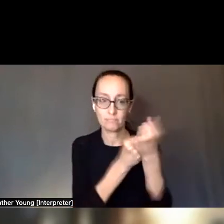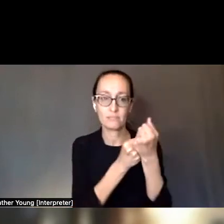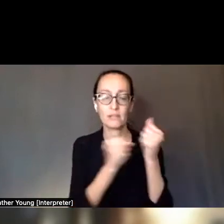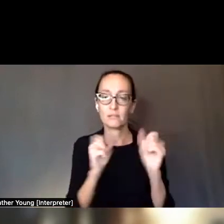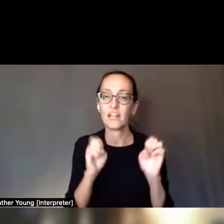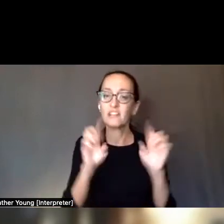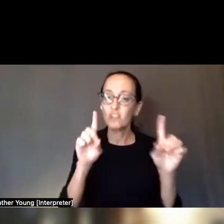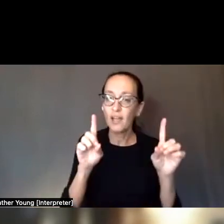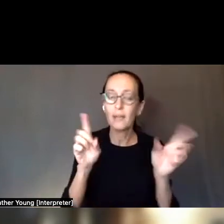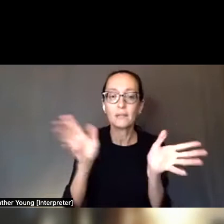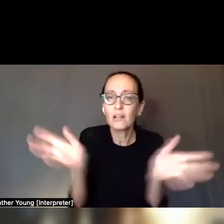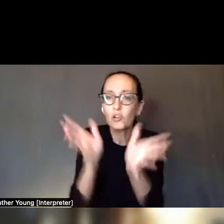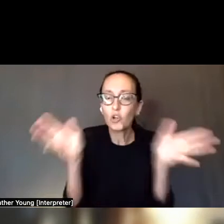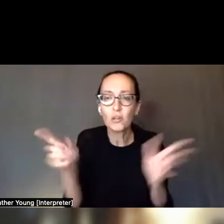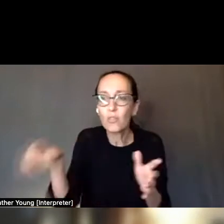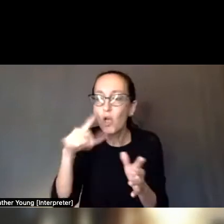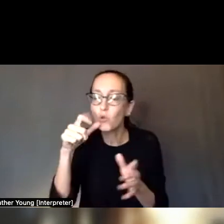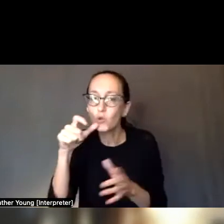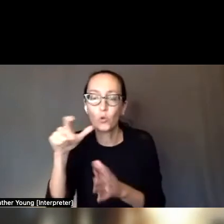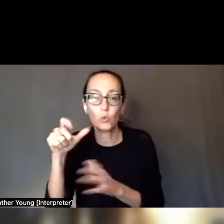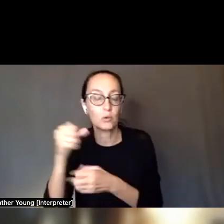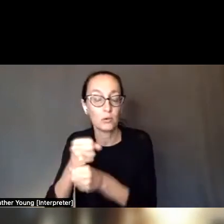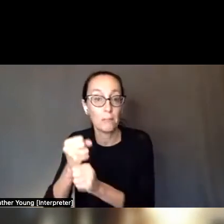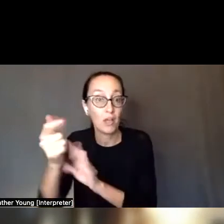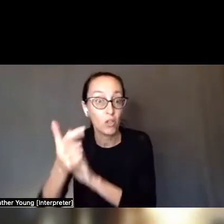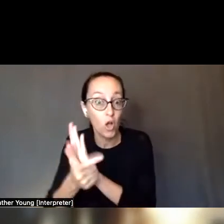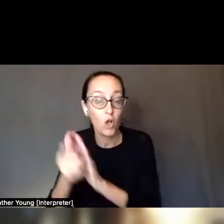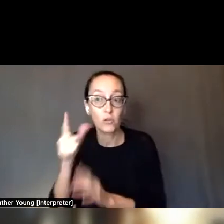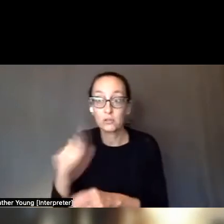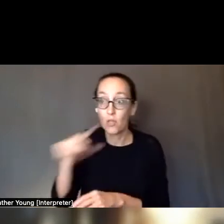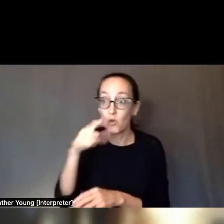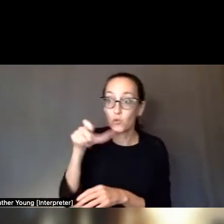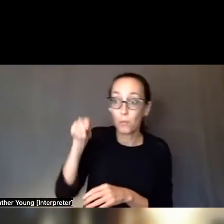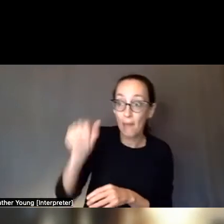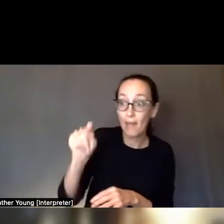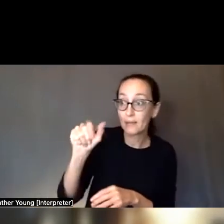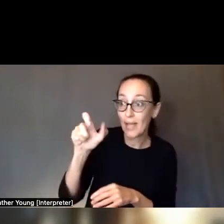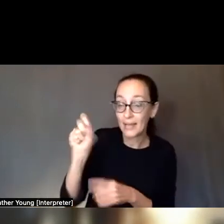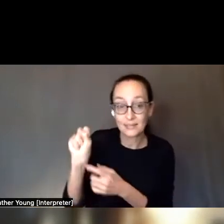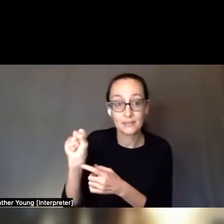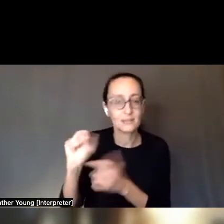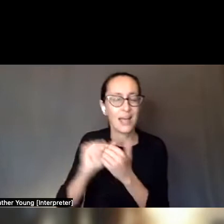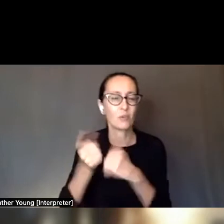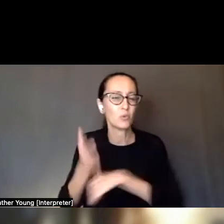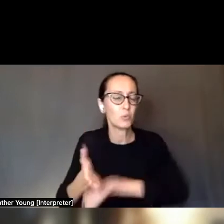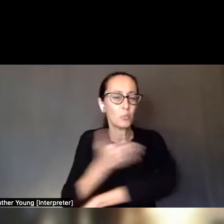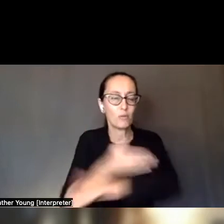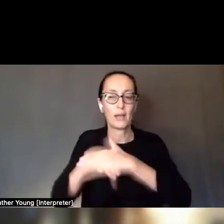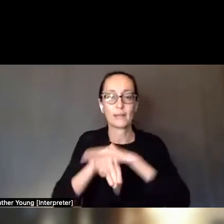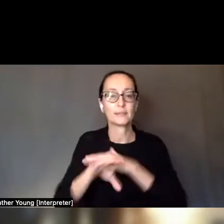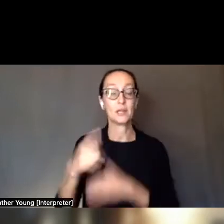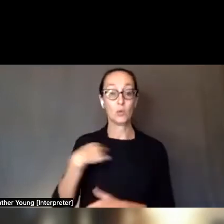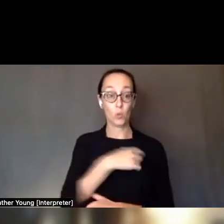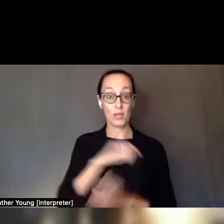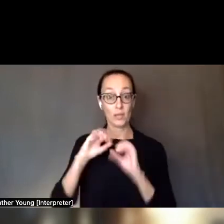encourage policymakers and payers and others to improve access. And we are unique as an organization, as a